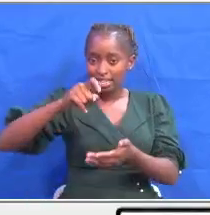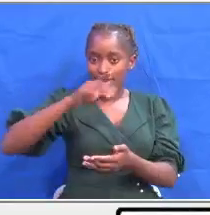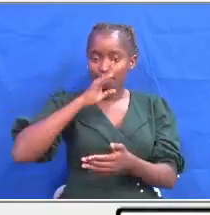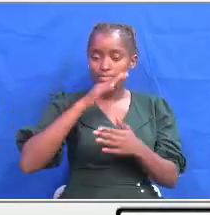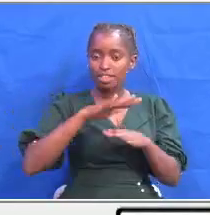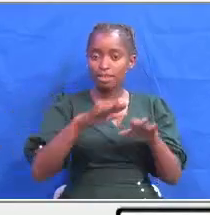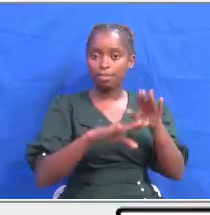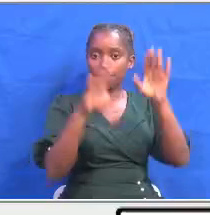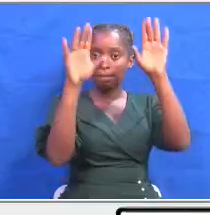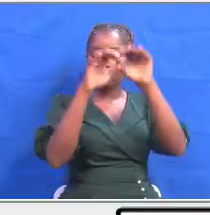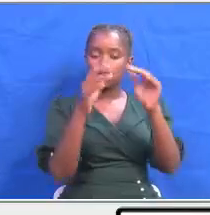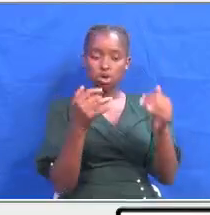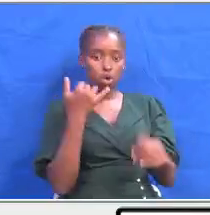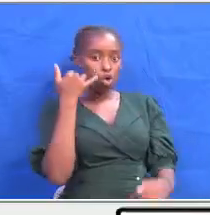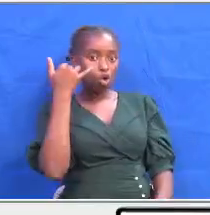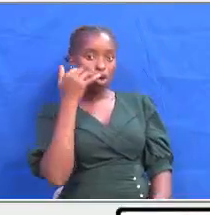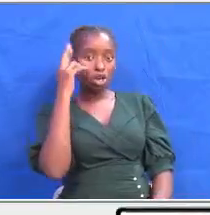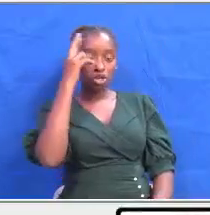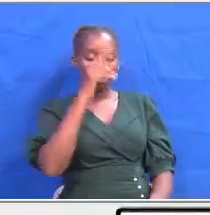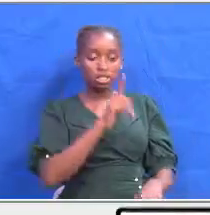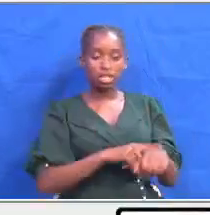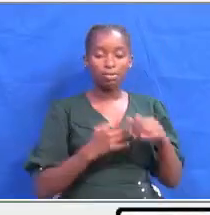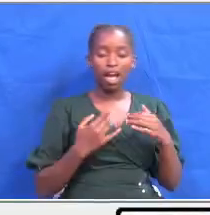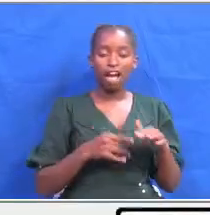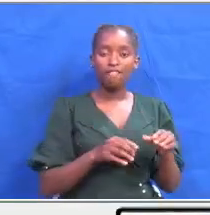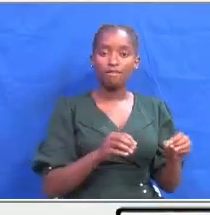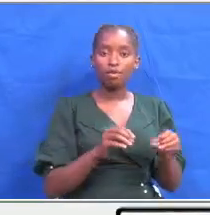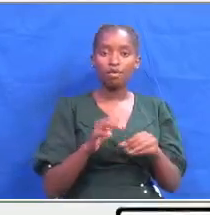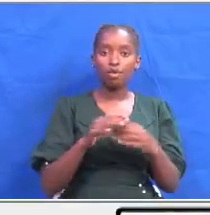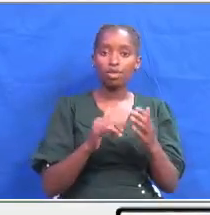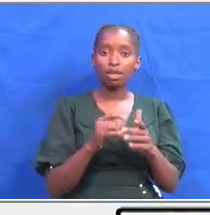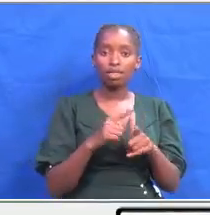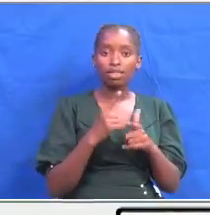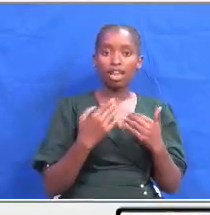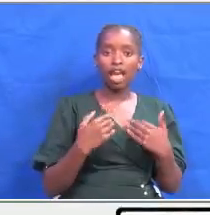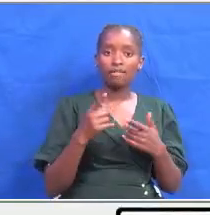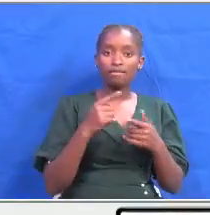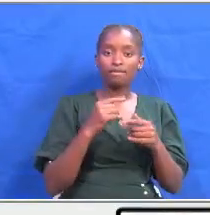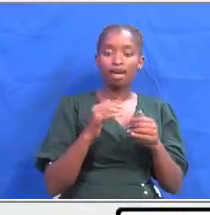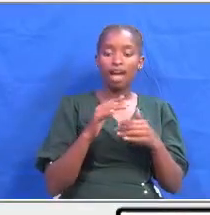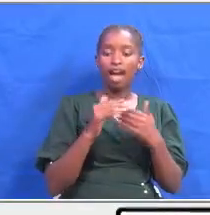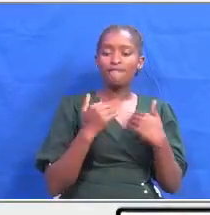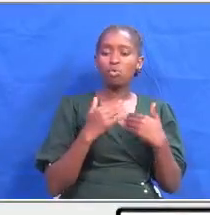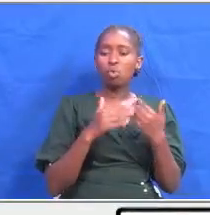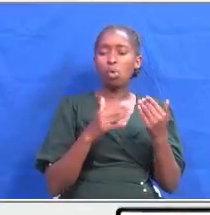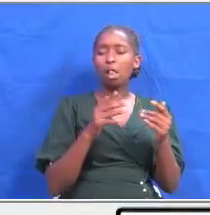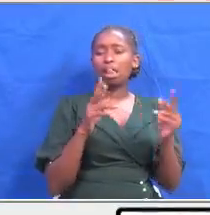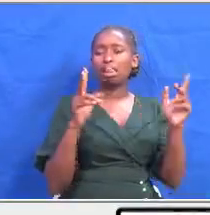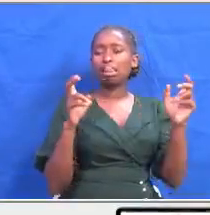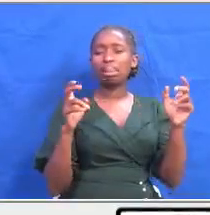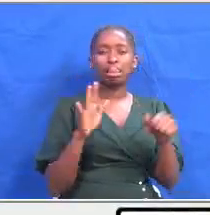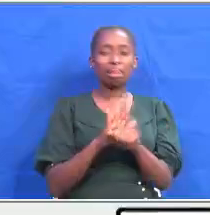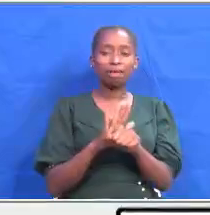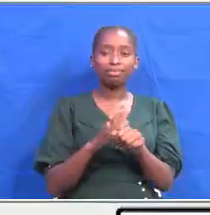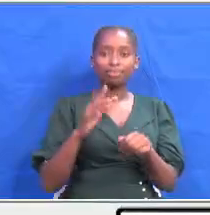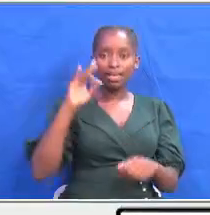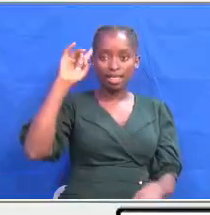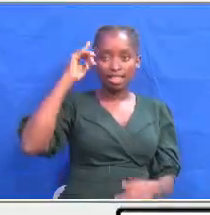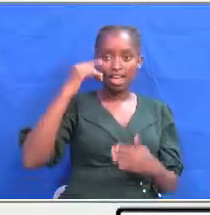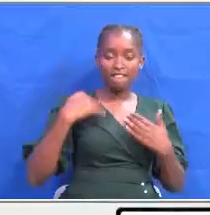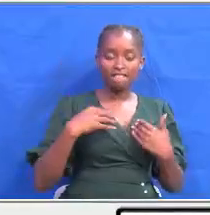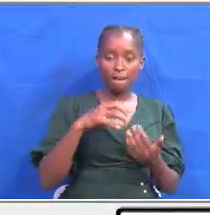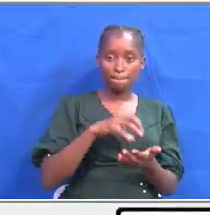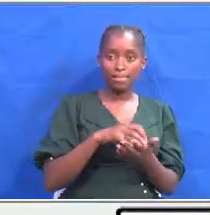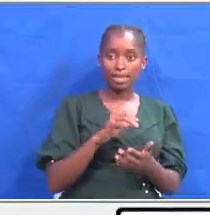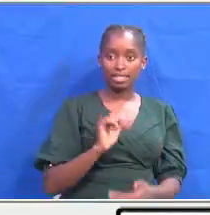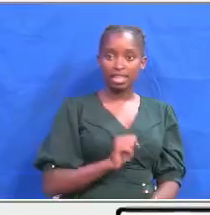conning him so that once he goes in, then you come back and actually drop him? Mm-hmm. What was the whole issue? So I think, much as the Senate may not actually have the